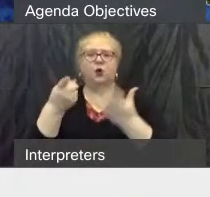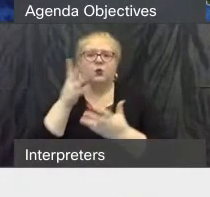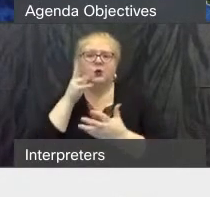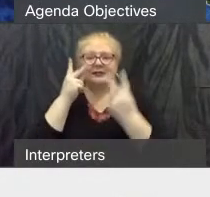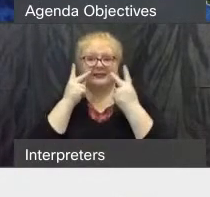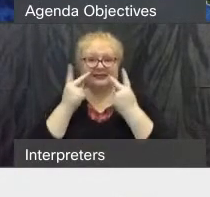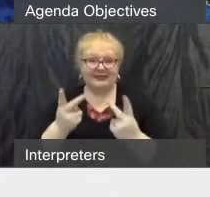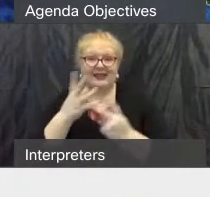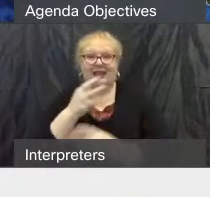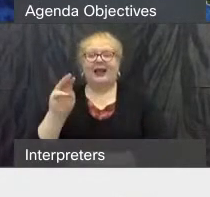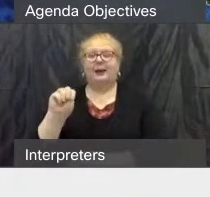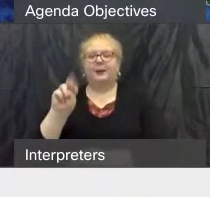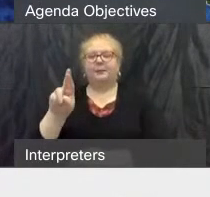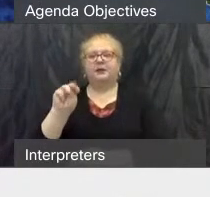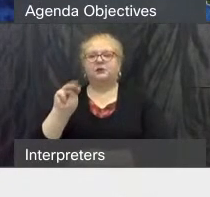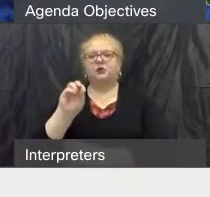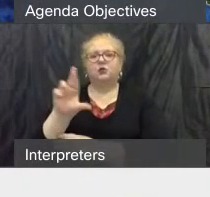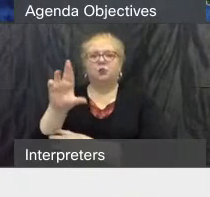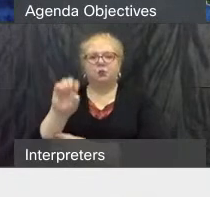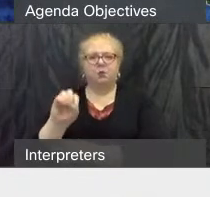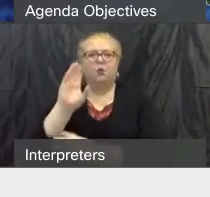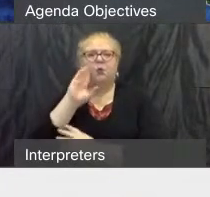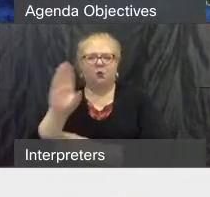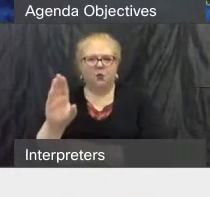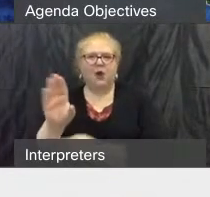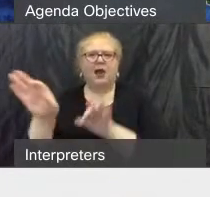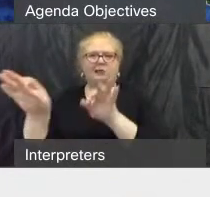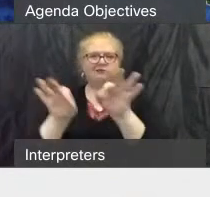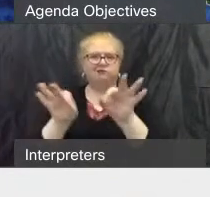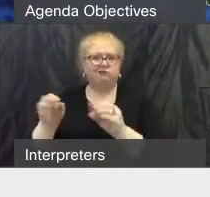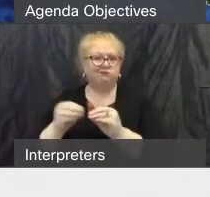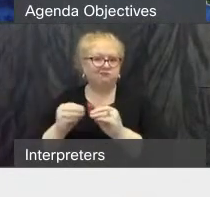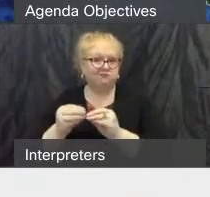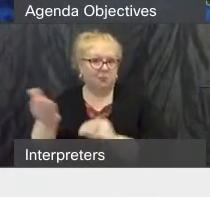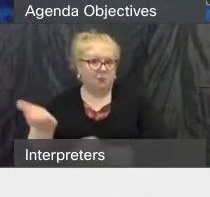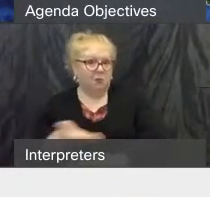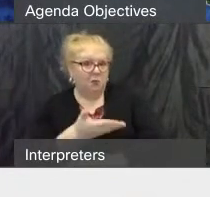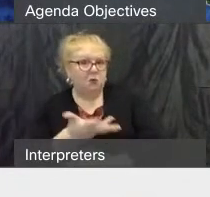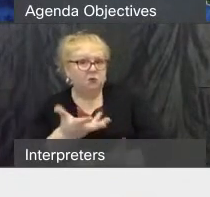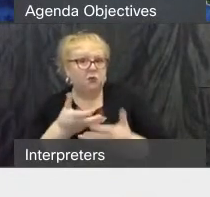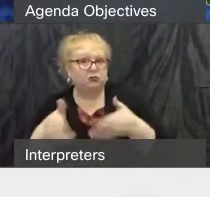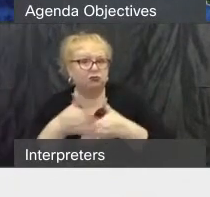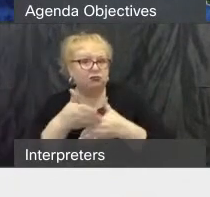what you'll begin to see in the different agenda items. Mr. Moore, you want to share that?